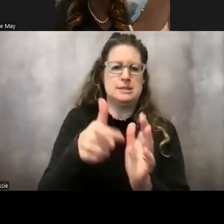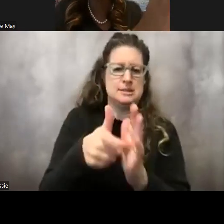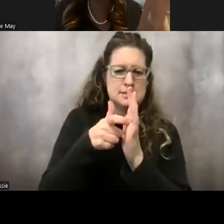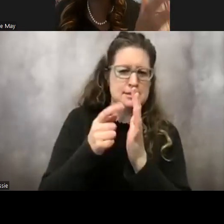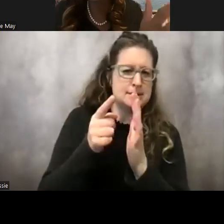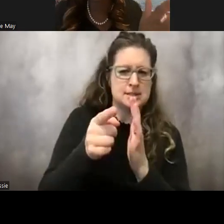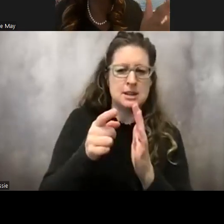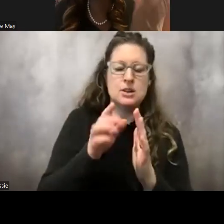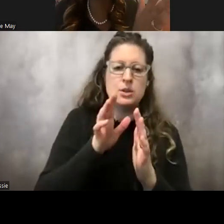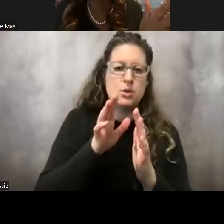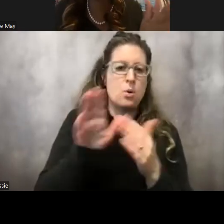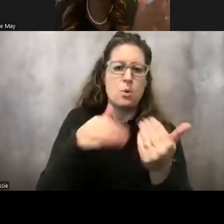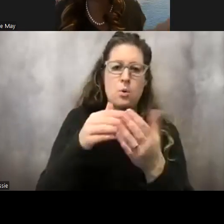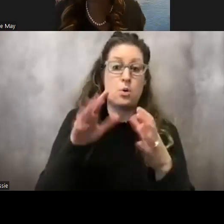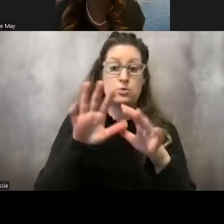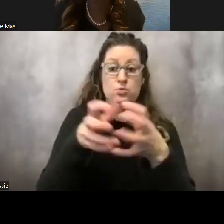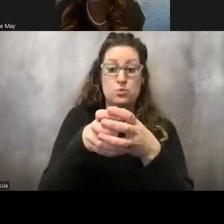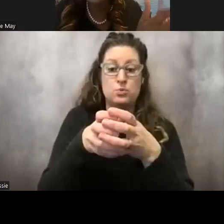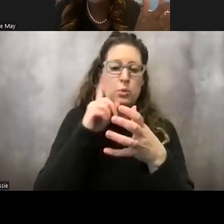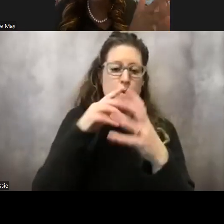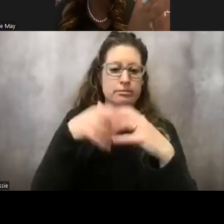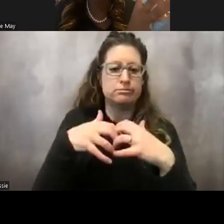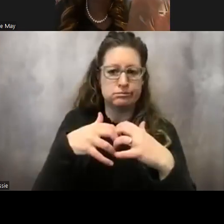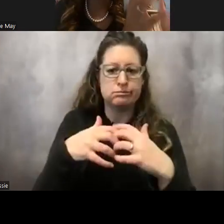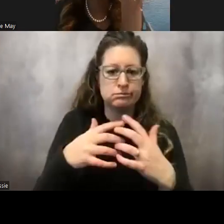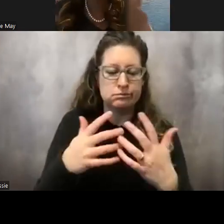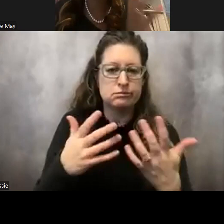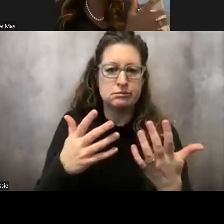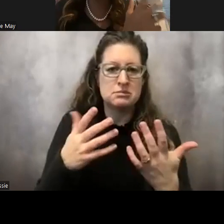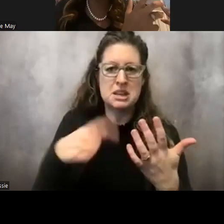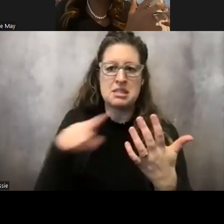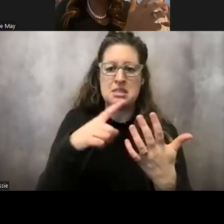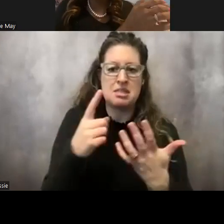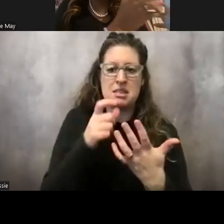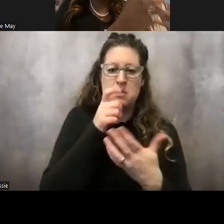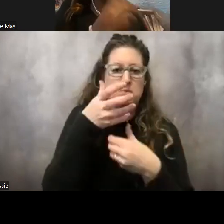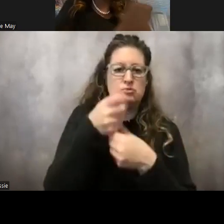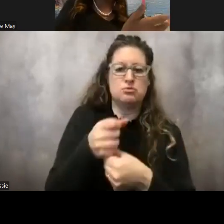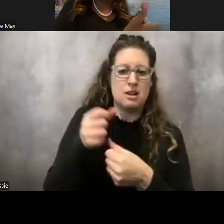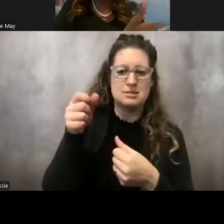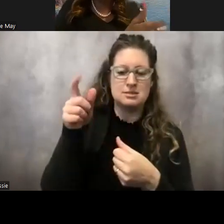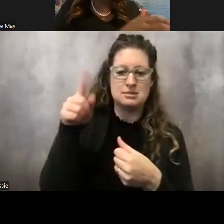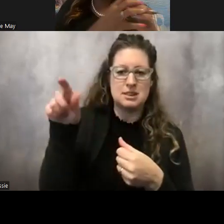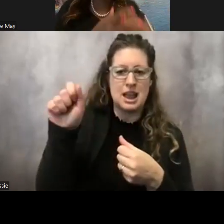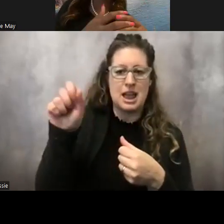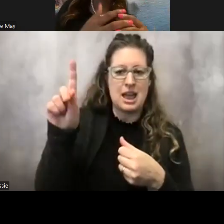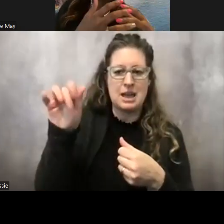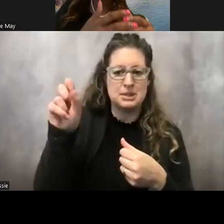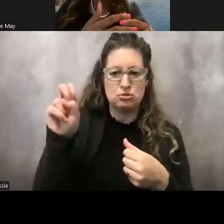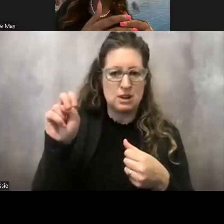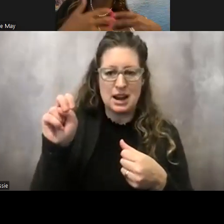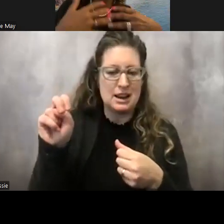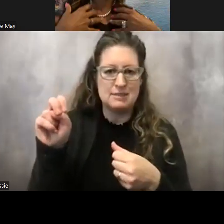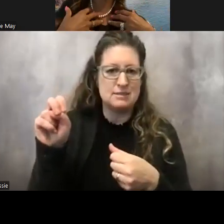that whole group. They have no more trust in the administrative capacity. They think